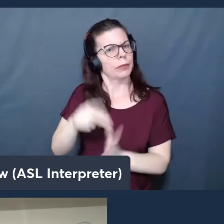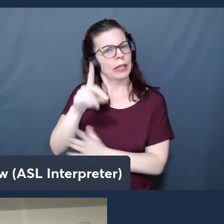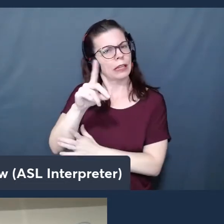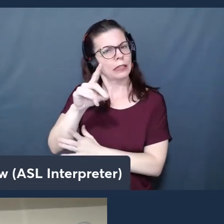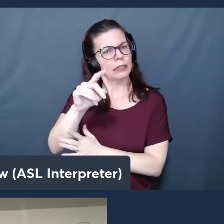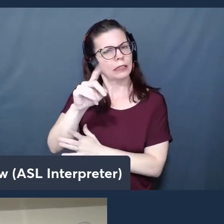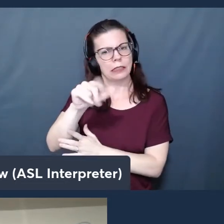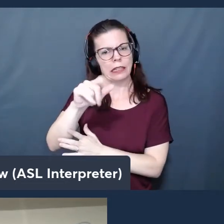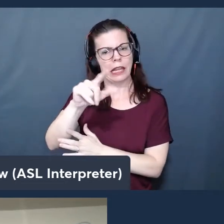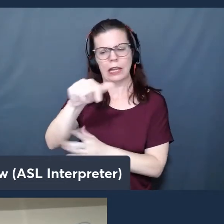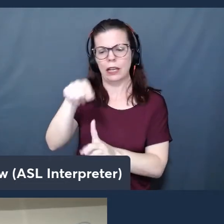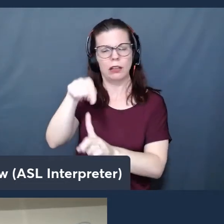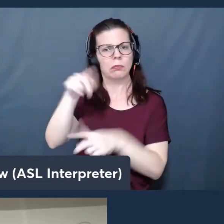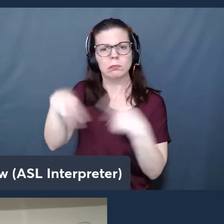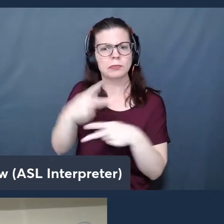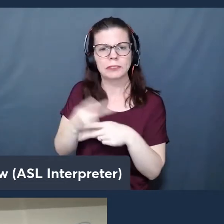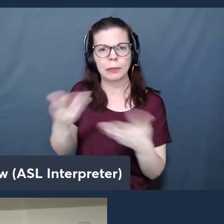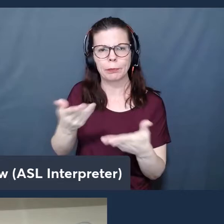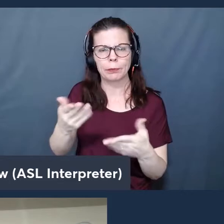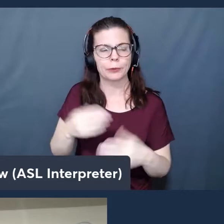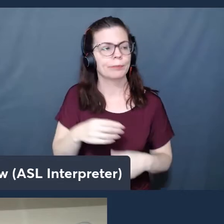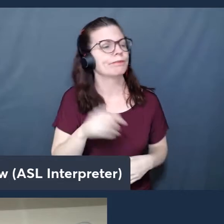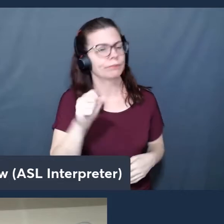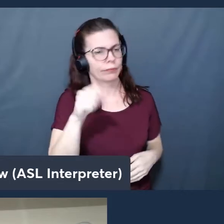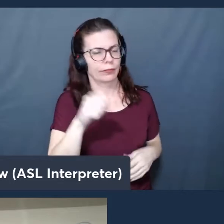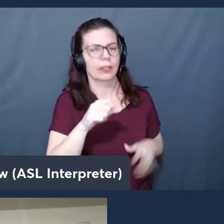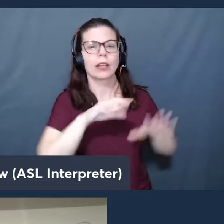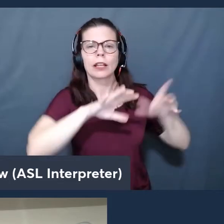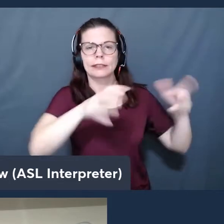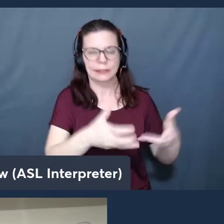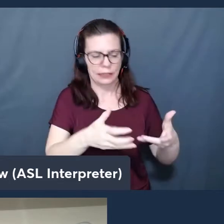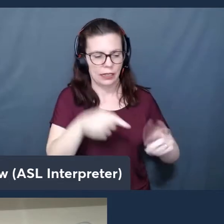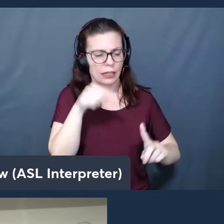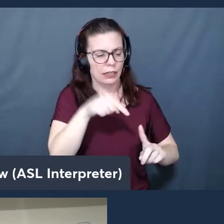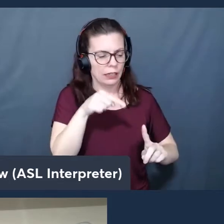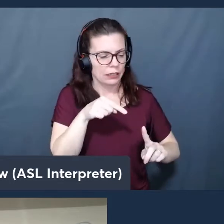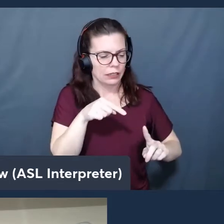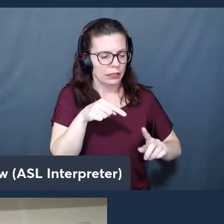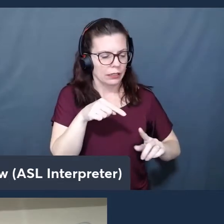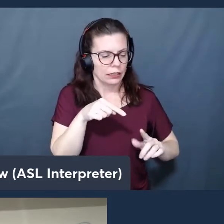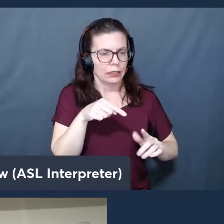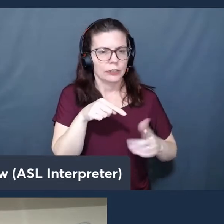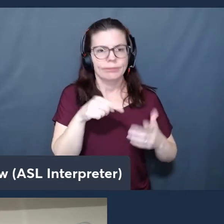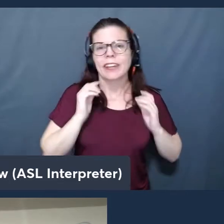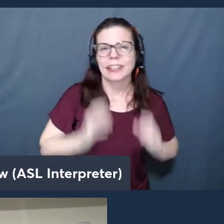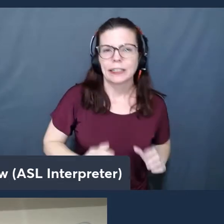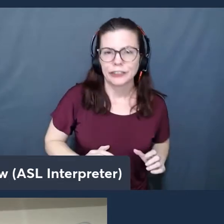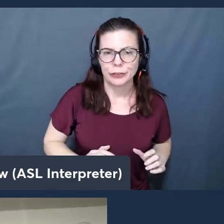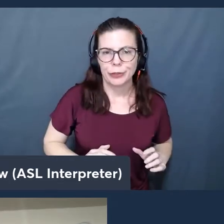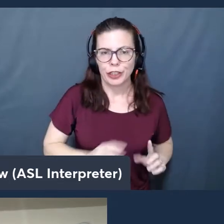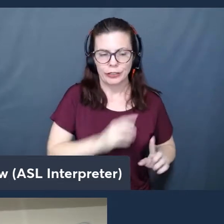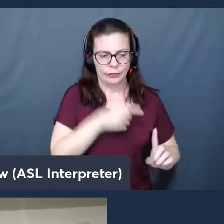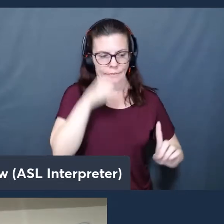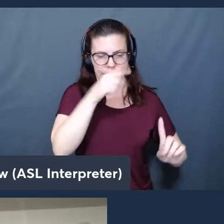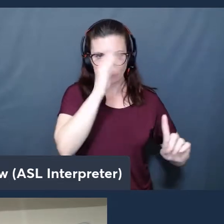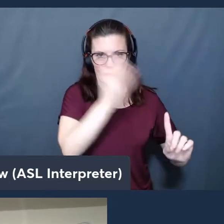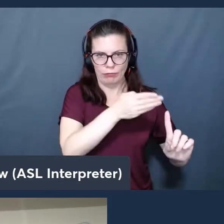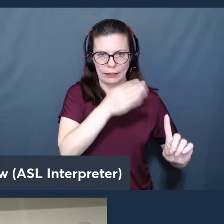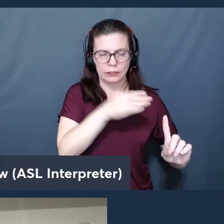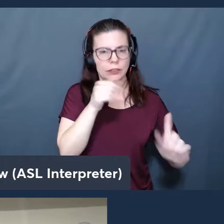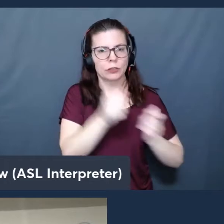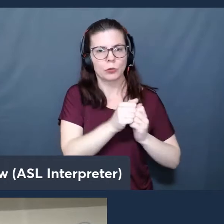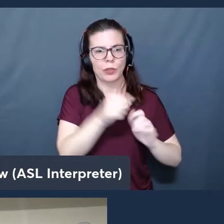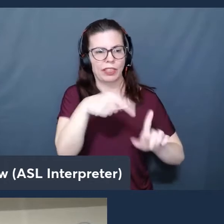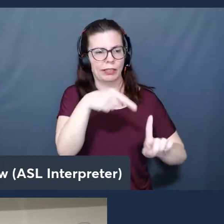here? Yeah, we're talking about first party data. So, a customer logs in with a